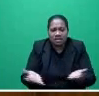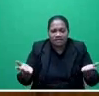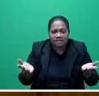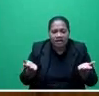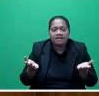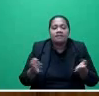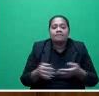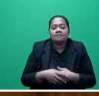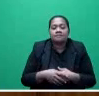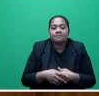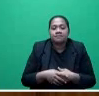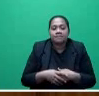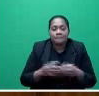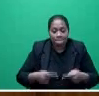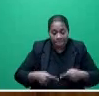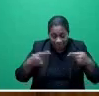Since opposition members